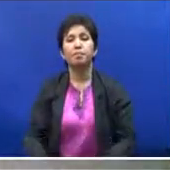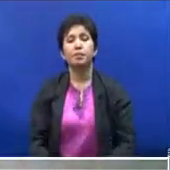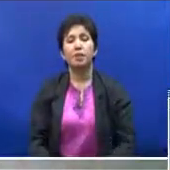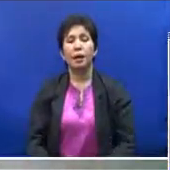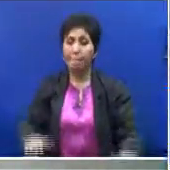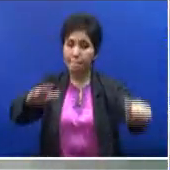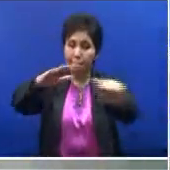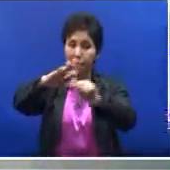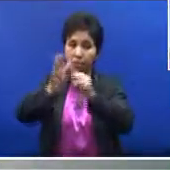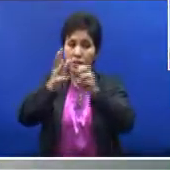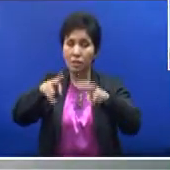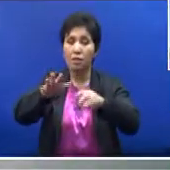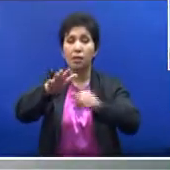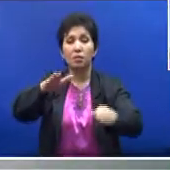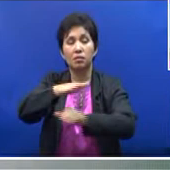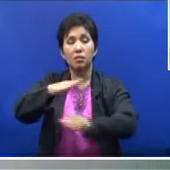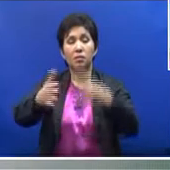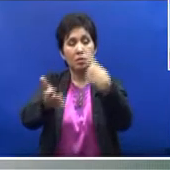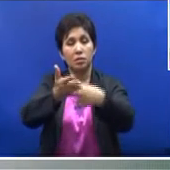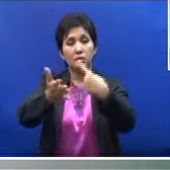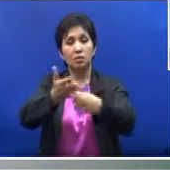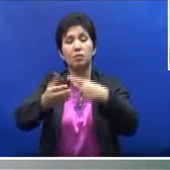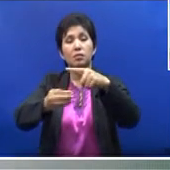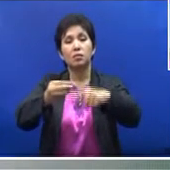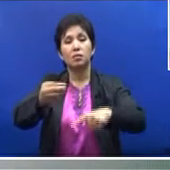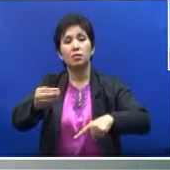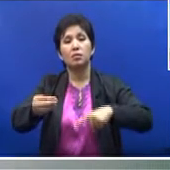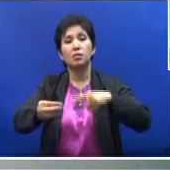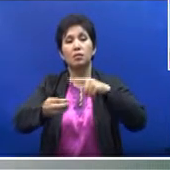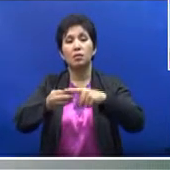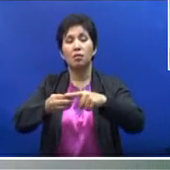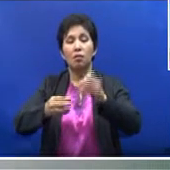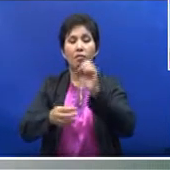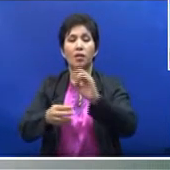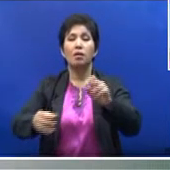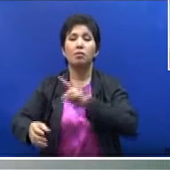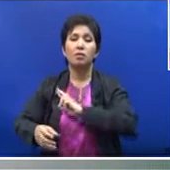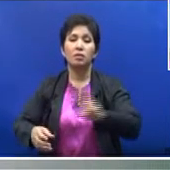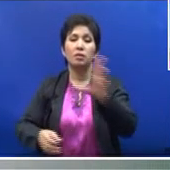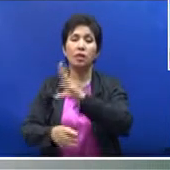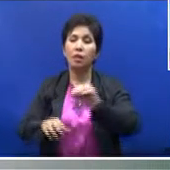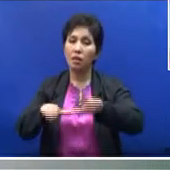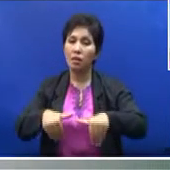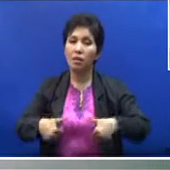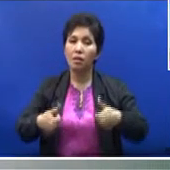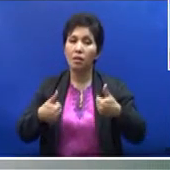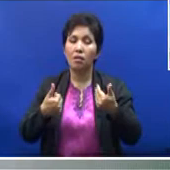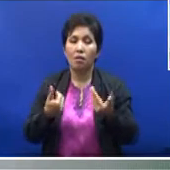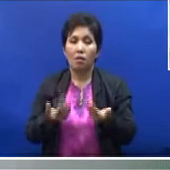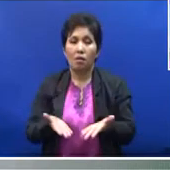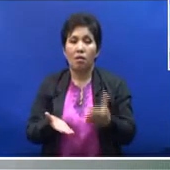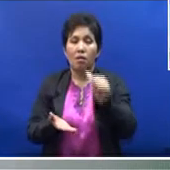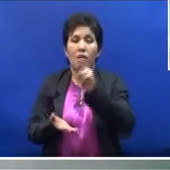So basically, this topic will discuss about the institutions of religion and how it ensures